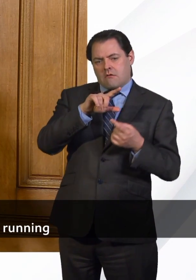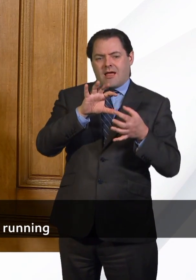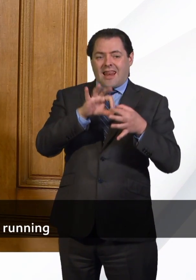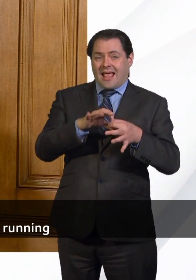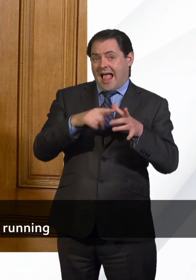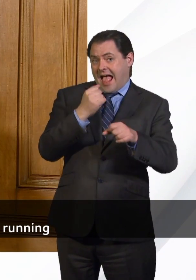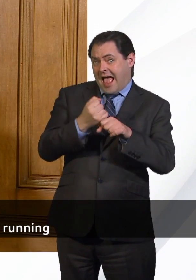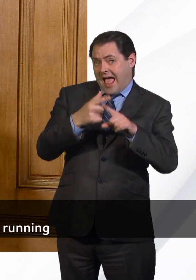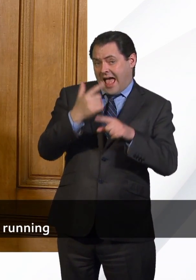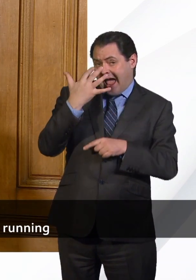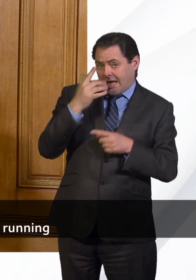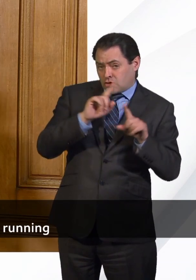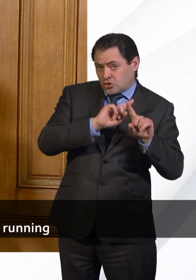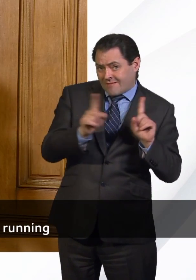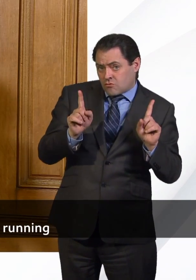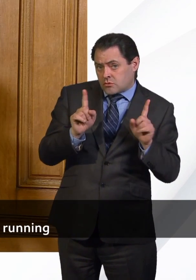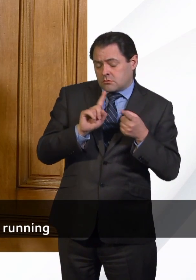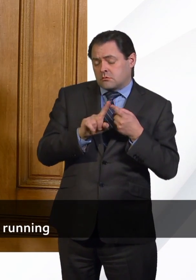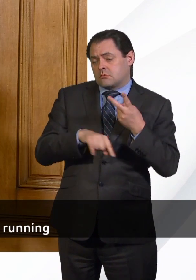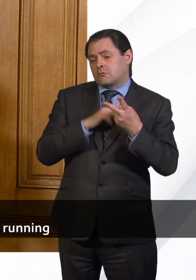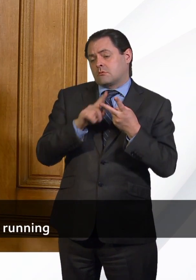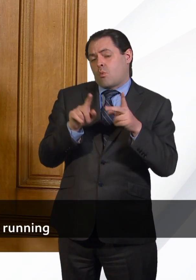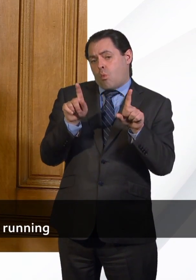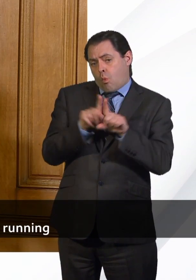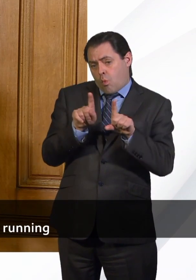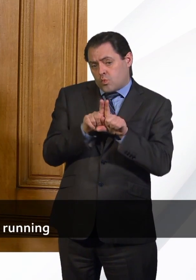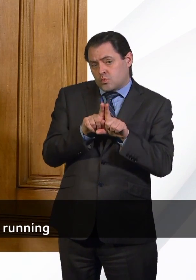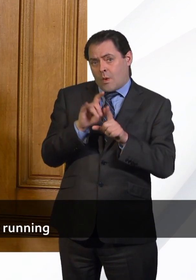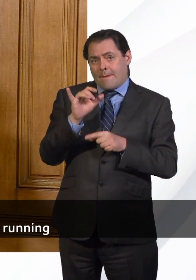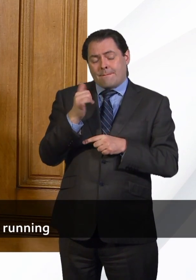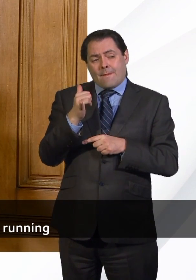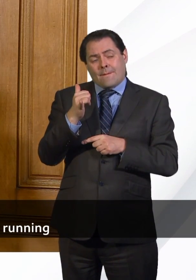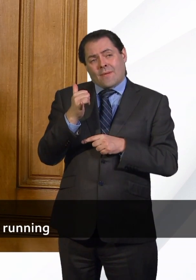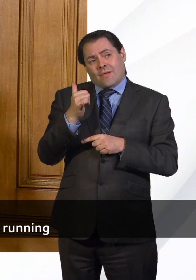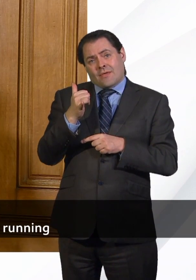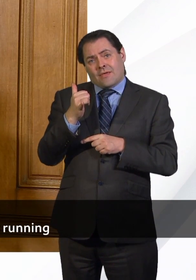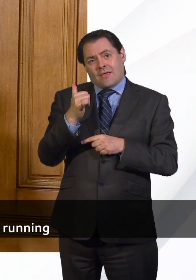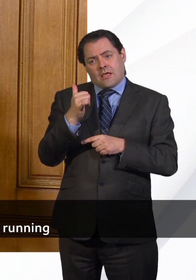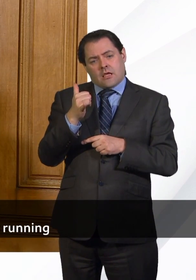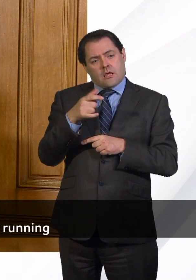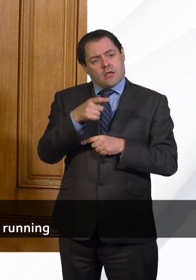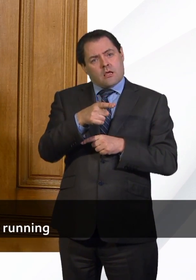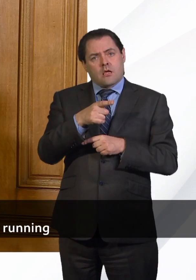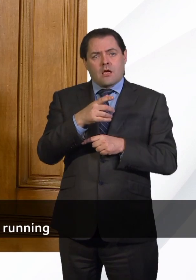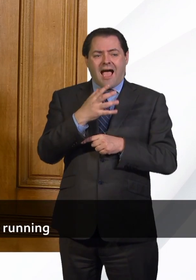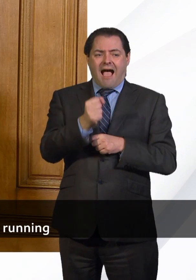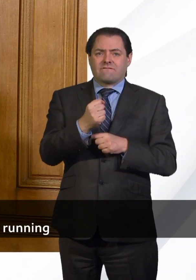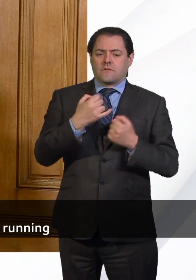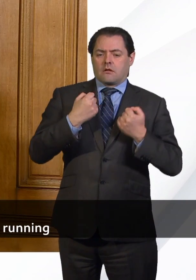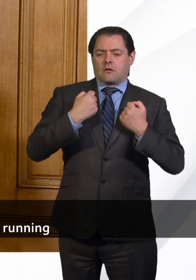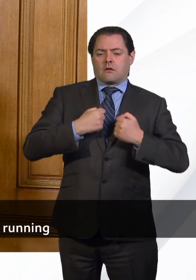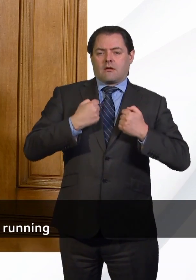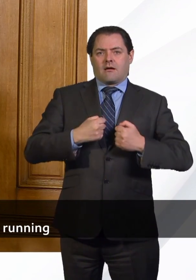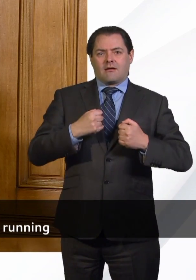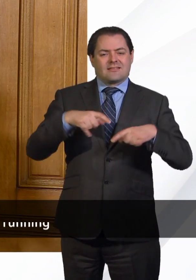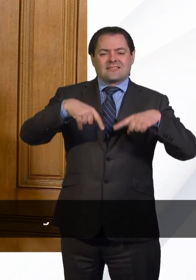structure between groups, also differences in the patterns of underlying medical conditions, which